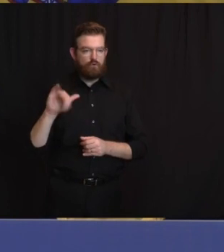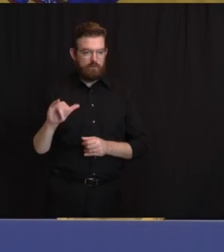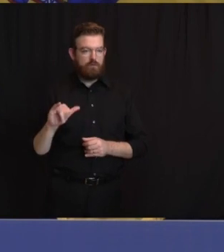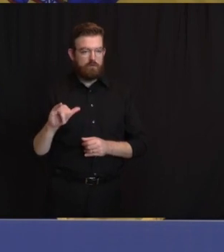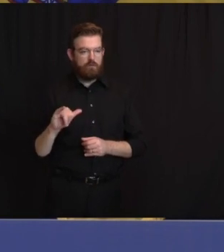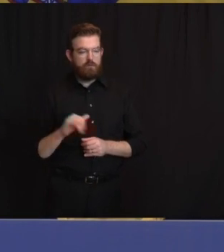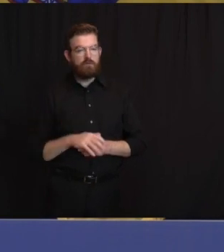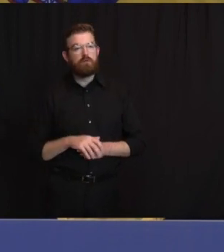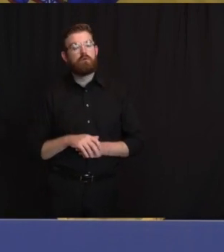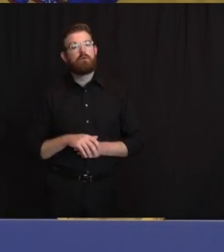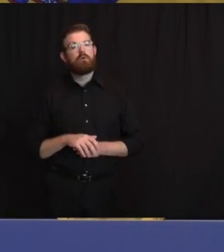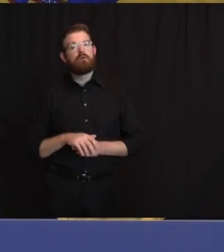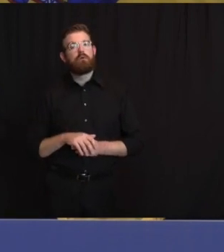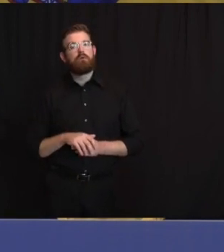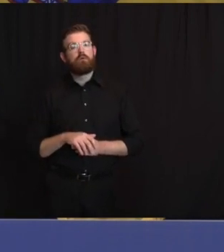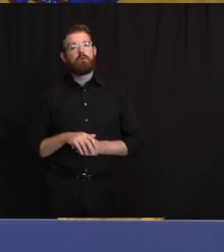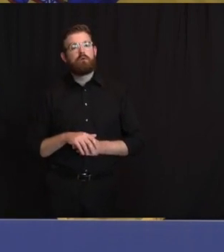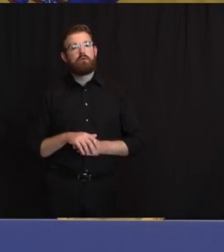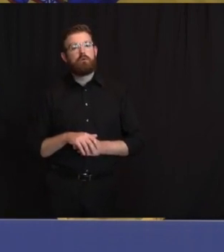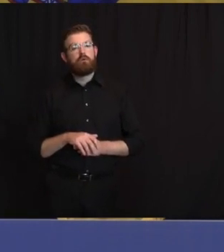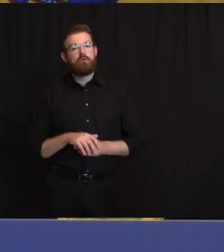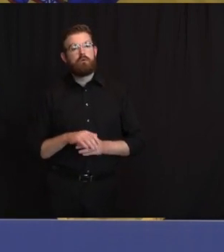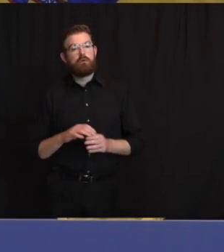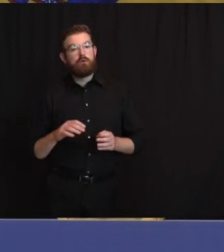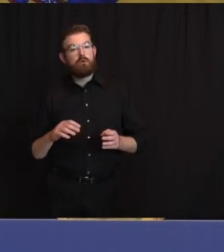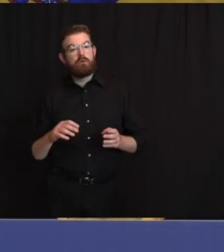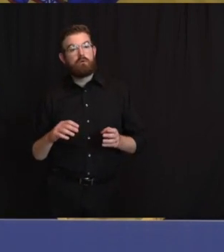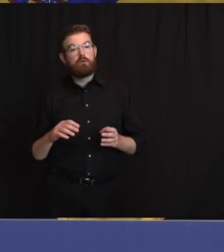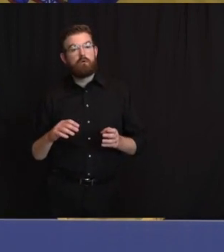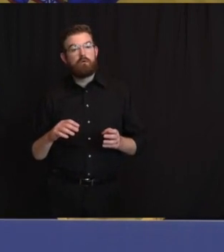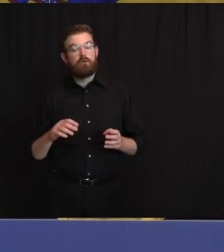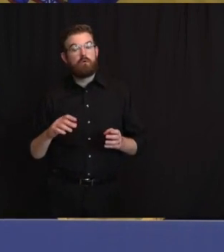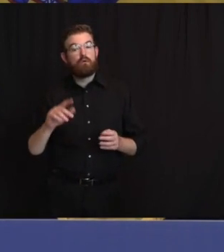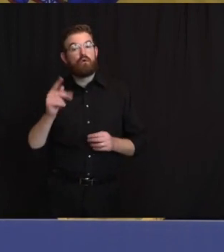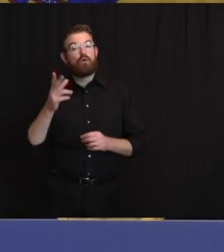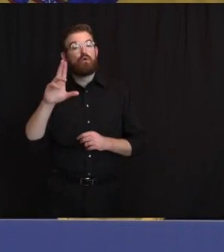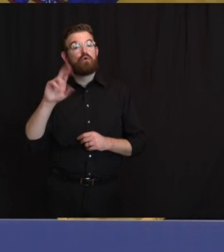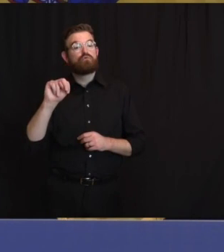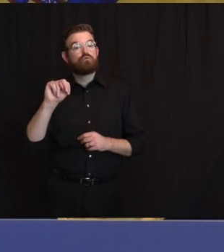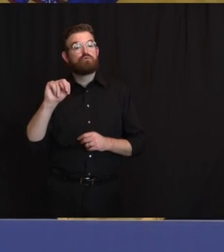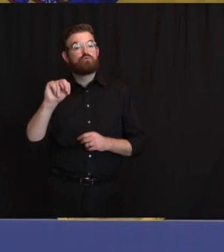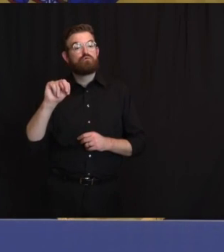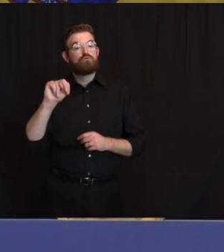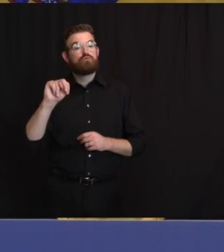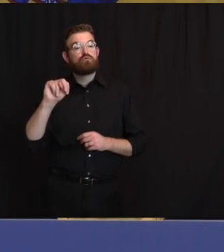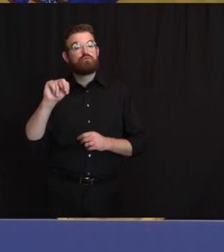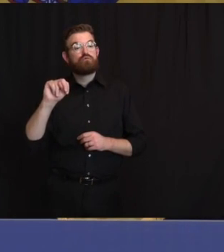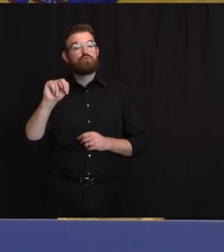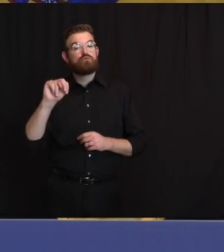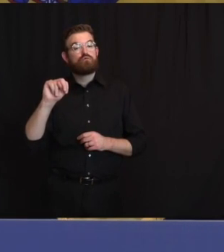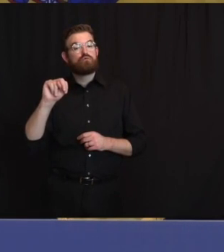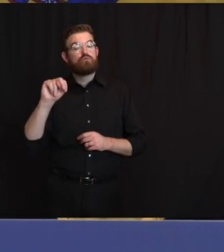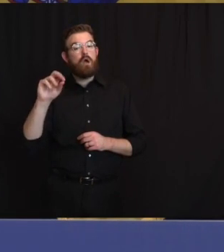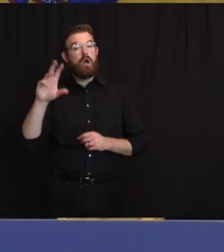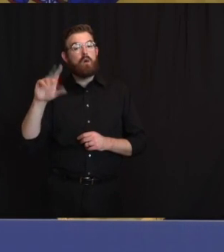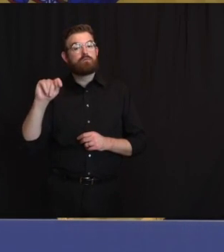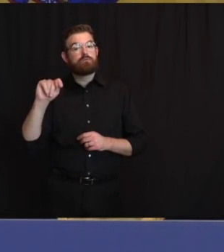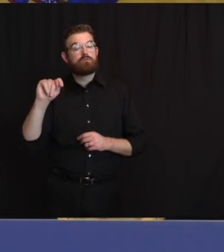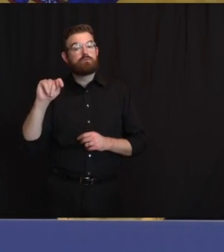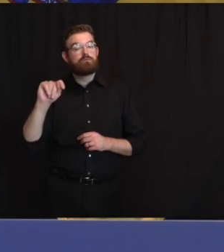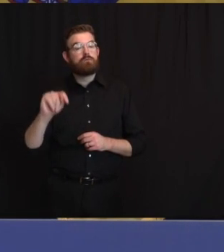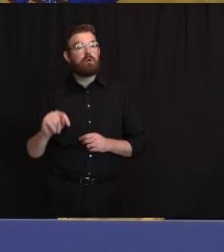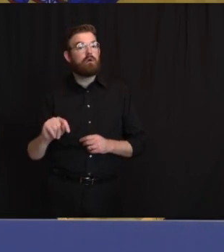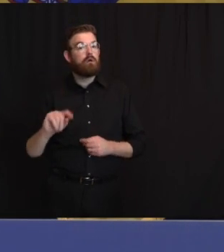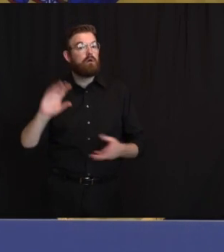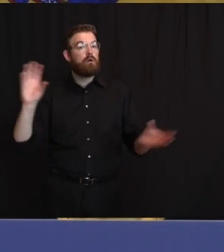turnout is a big metric in terms of turnout high, infections low would be a good,